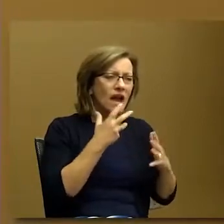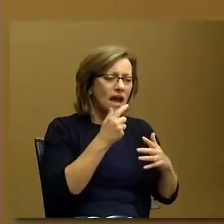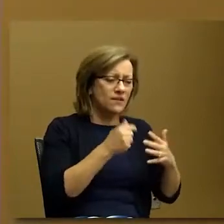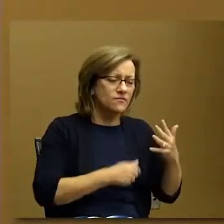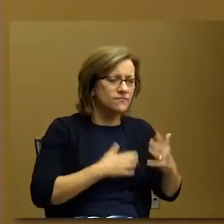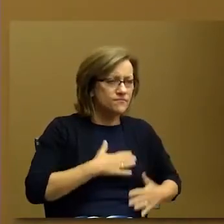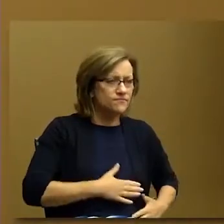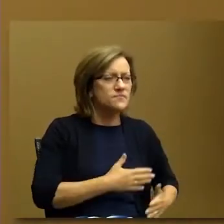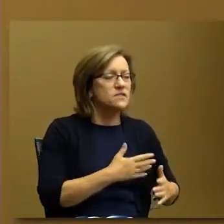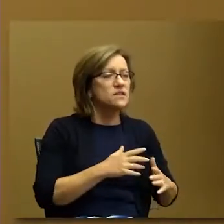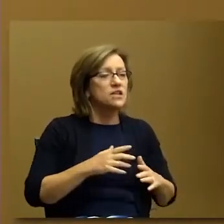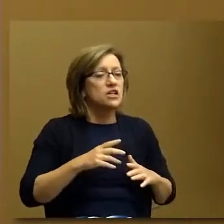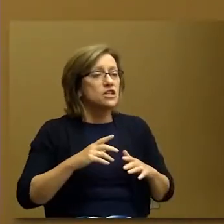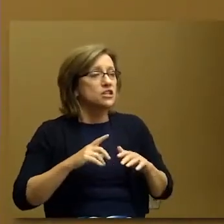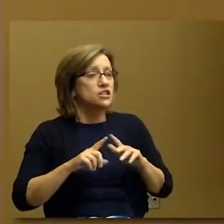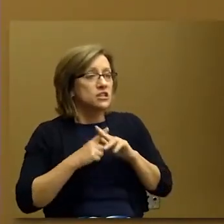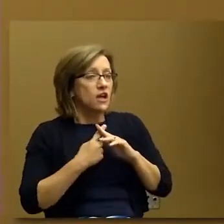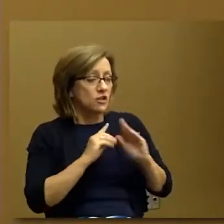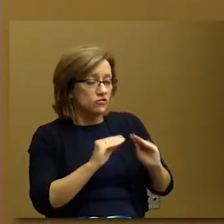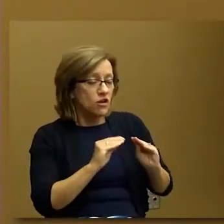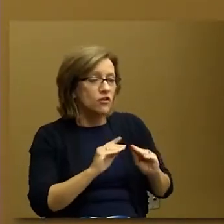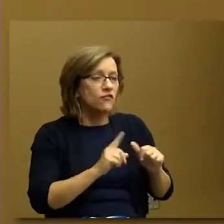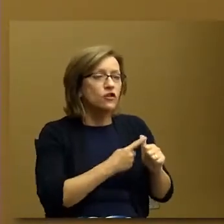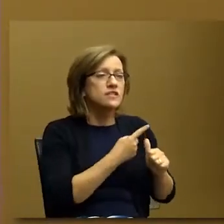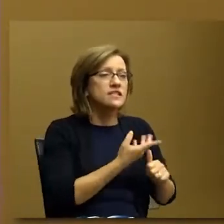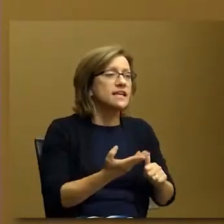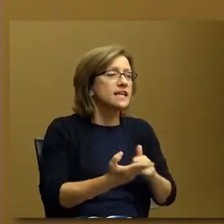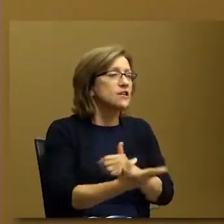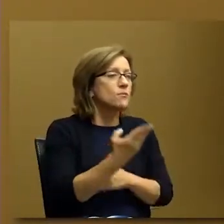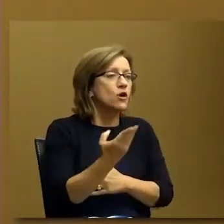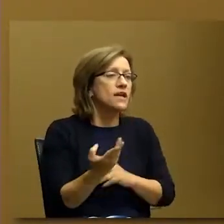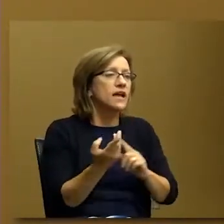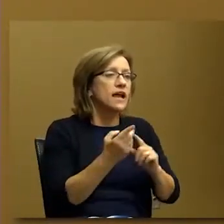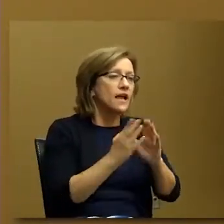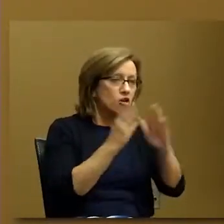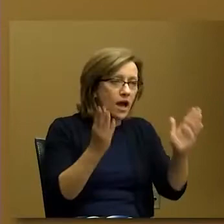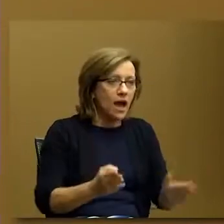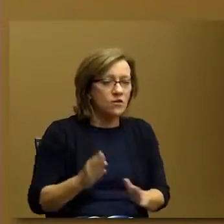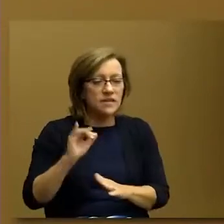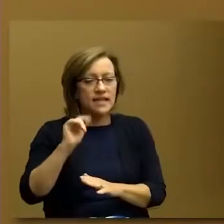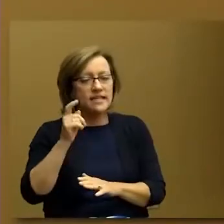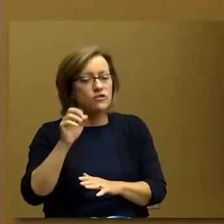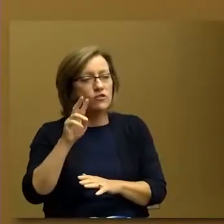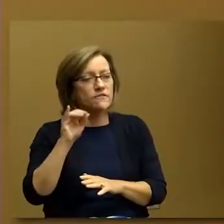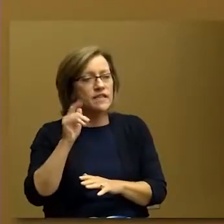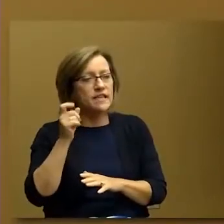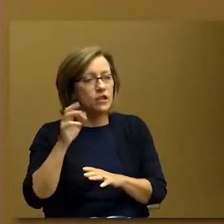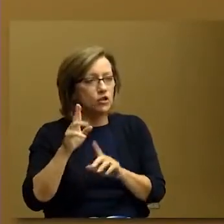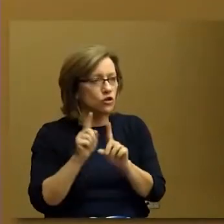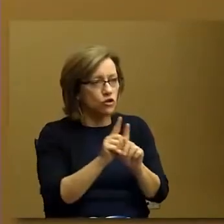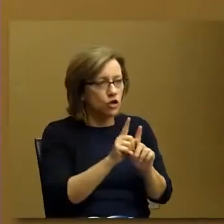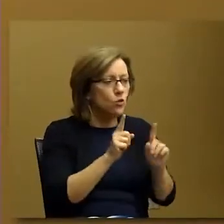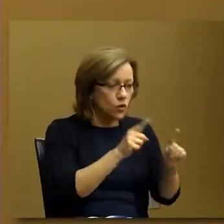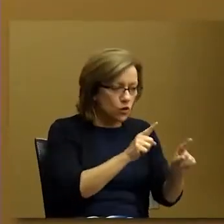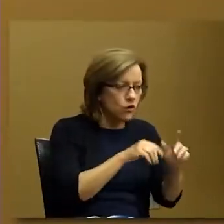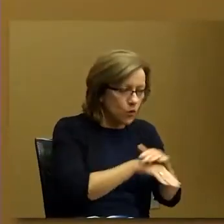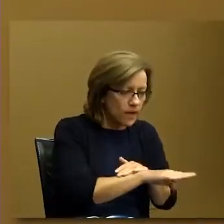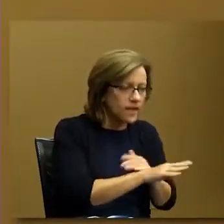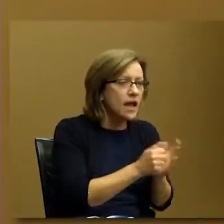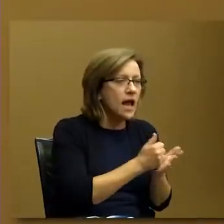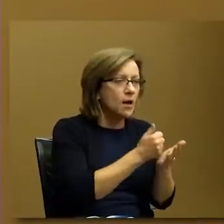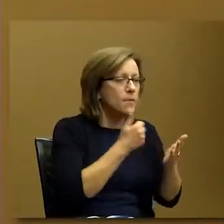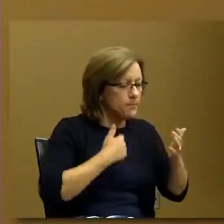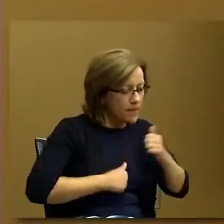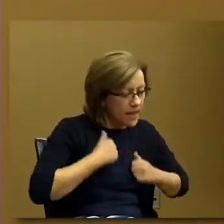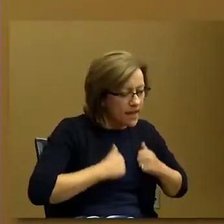thing in the morning at her house with an intervener going in and helping her get dressed and bathed and all that stuff, and then they'd come to school.